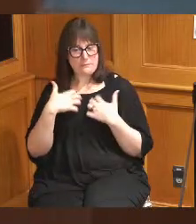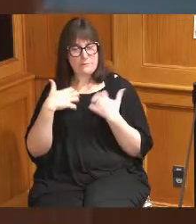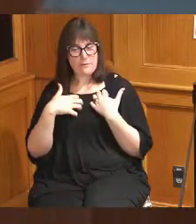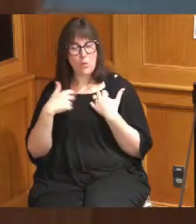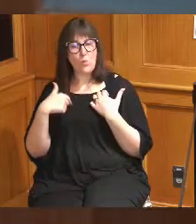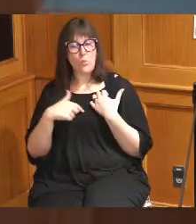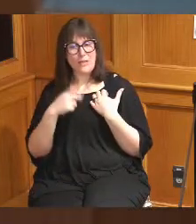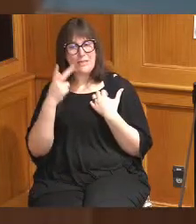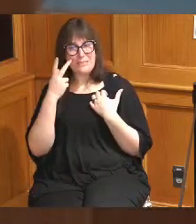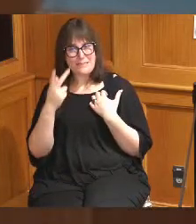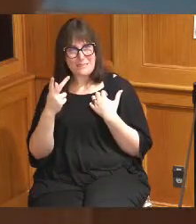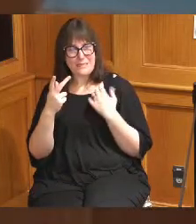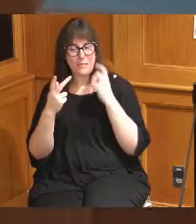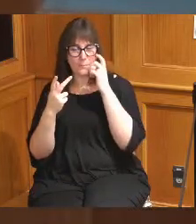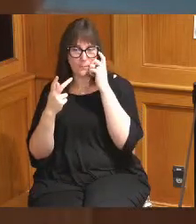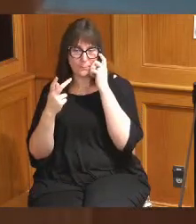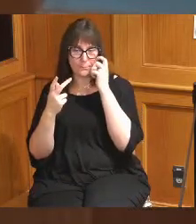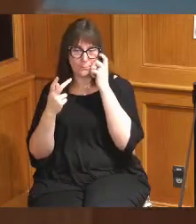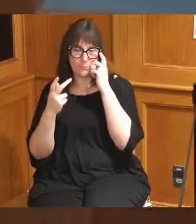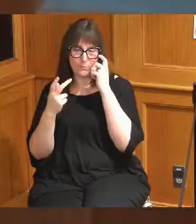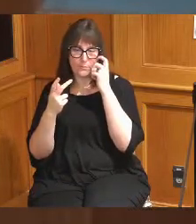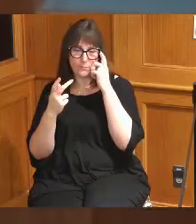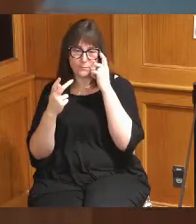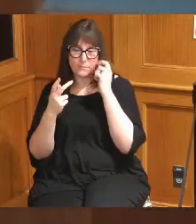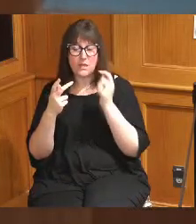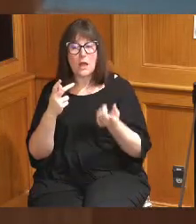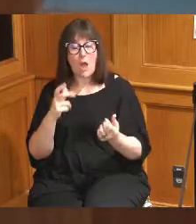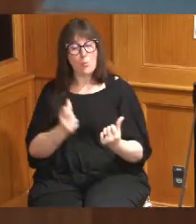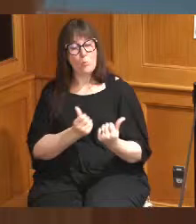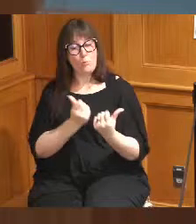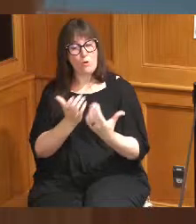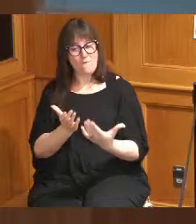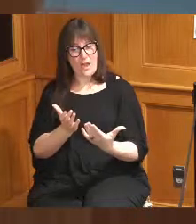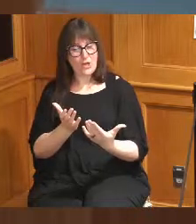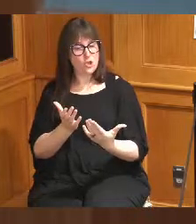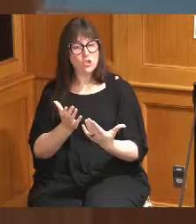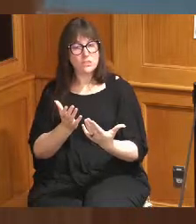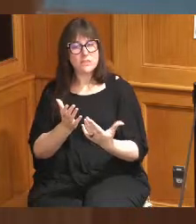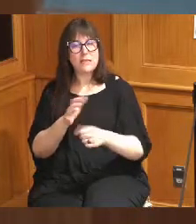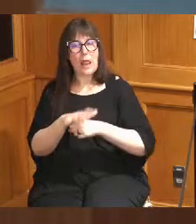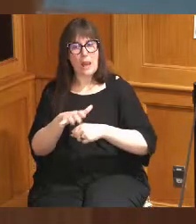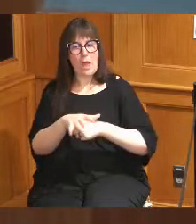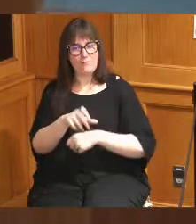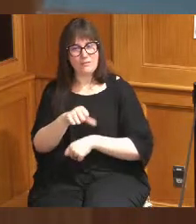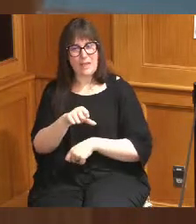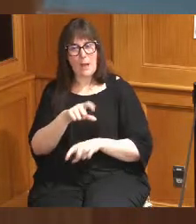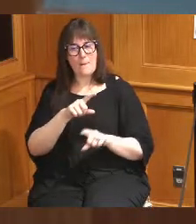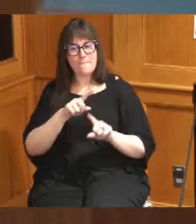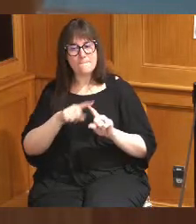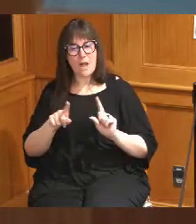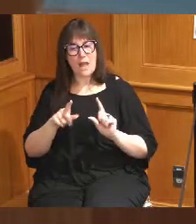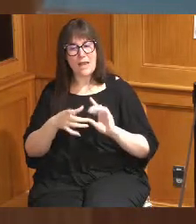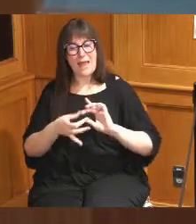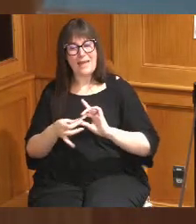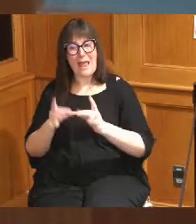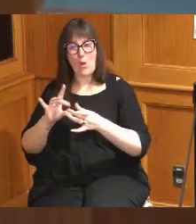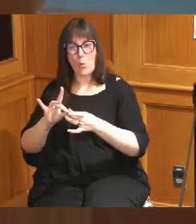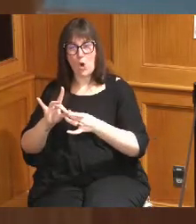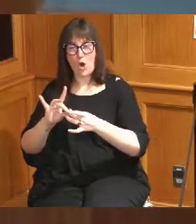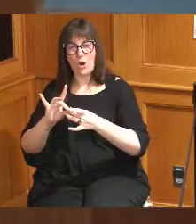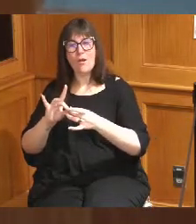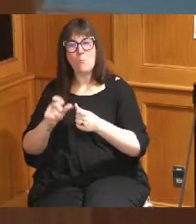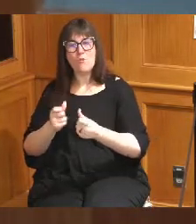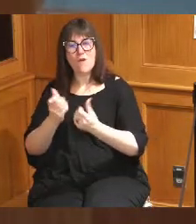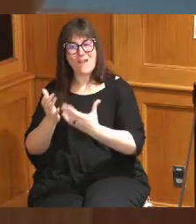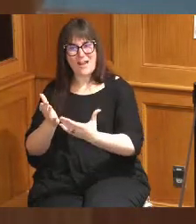seeing, there's not a lack of providers. The lack of providers that are becoming network providers are